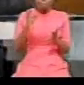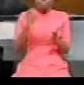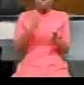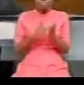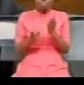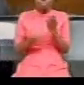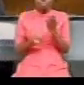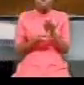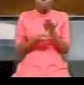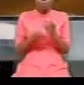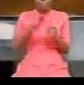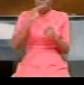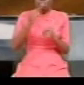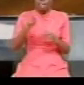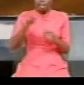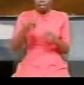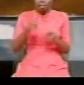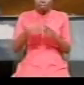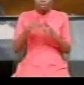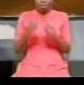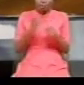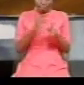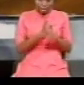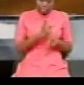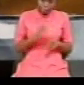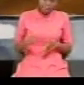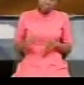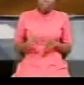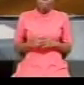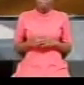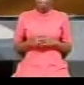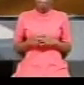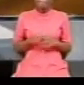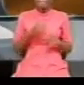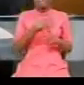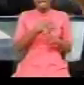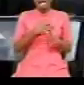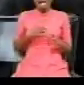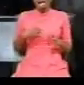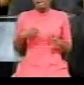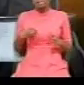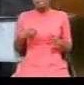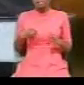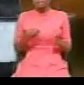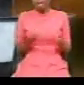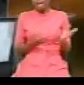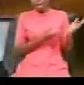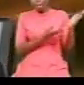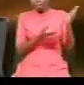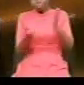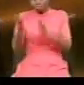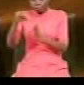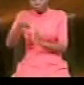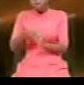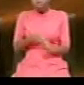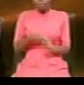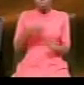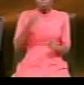key to retention, conservation, and integration of